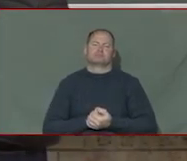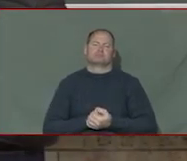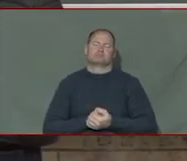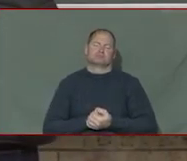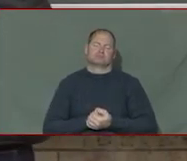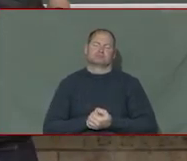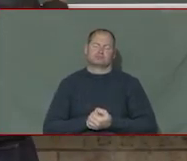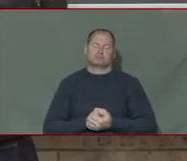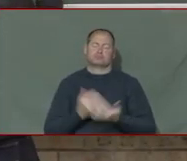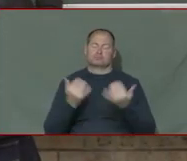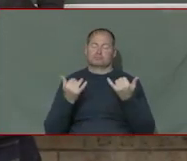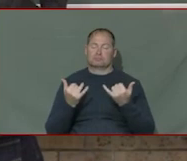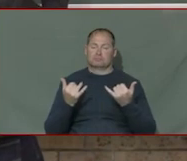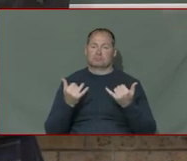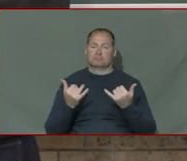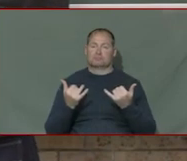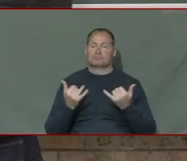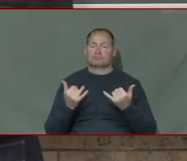So in this case, we can say